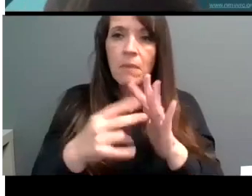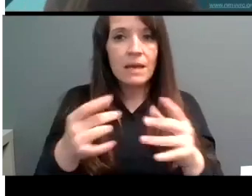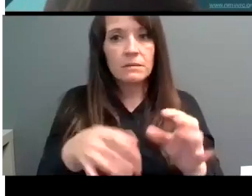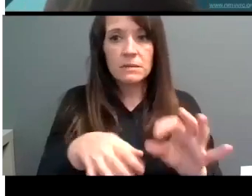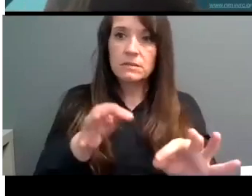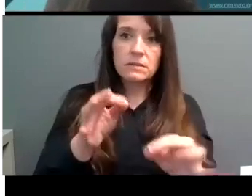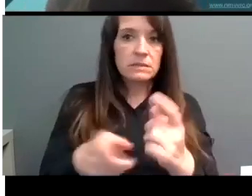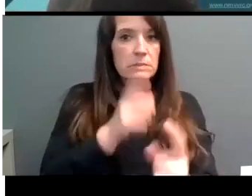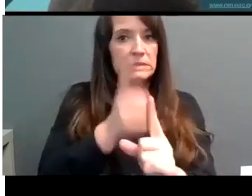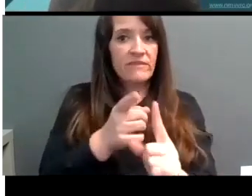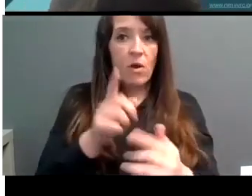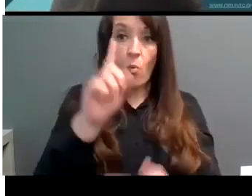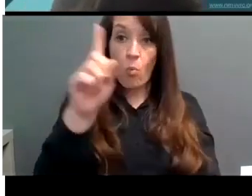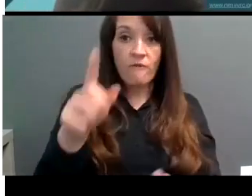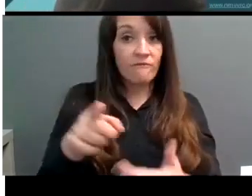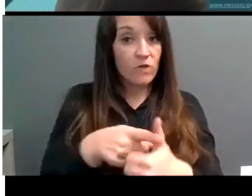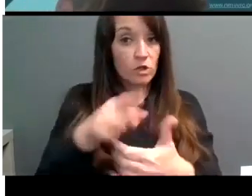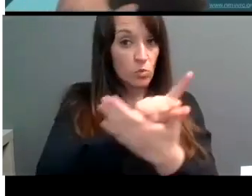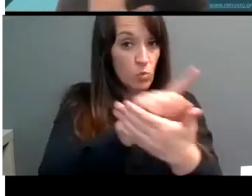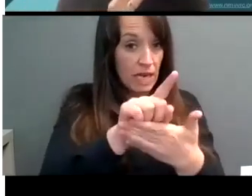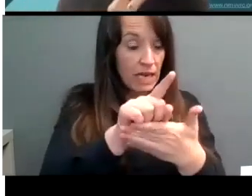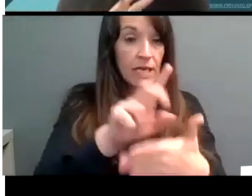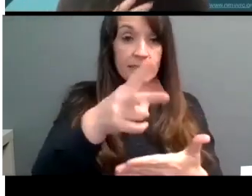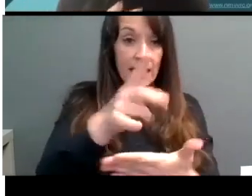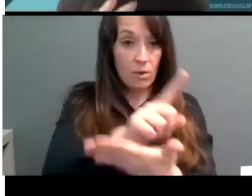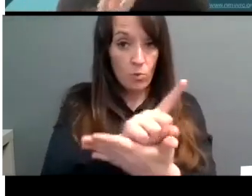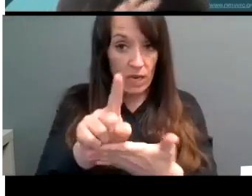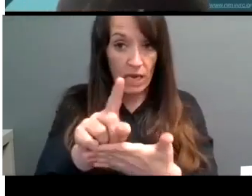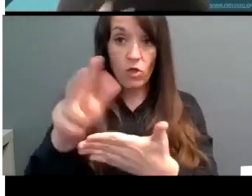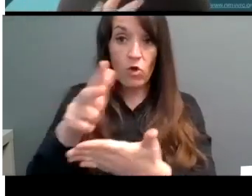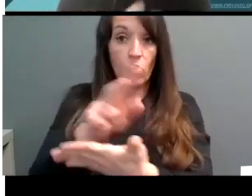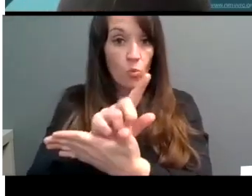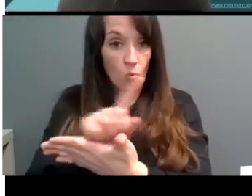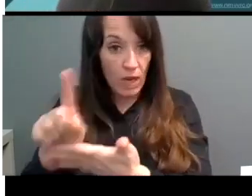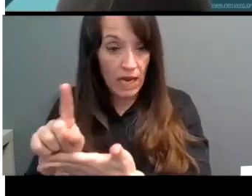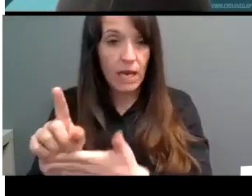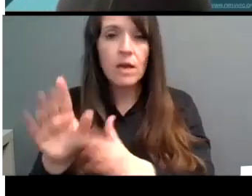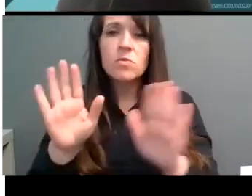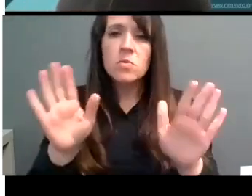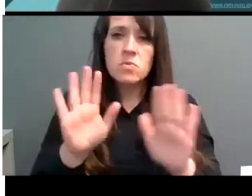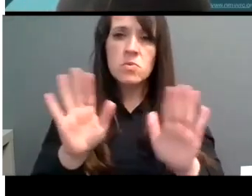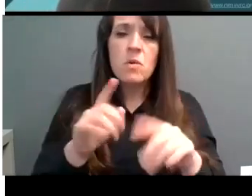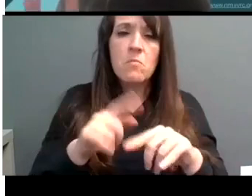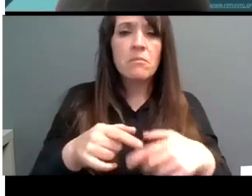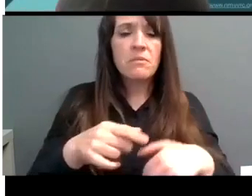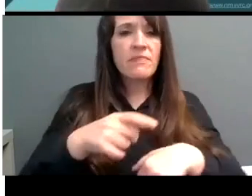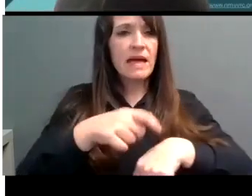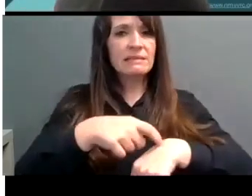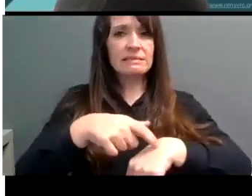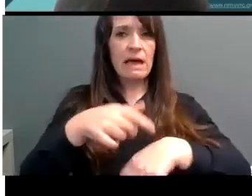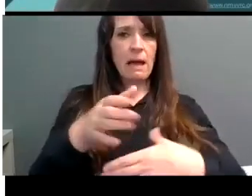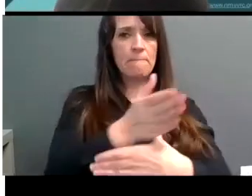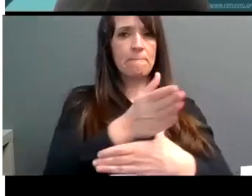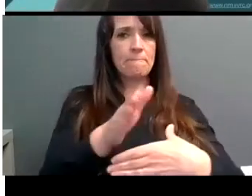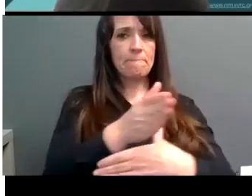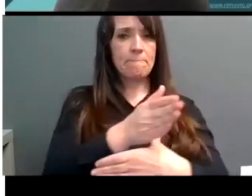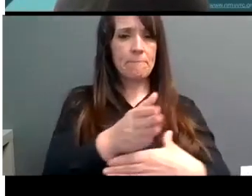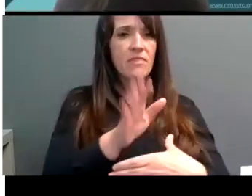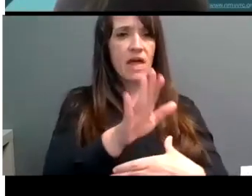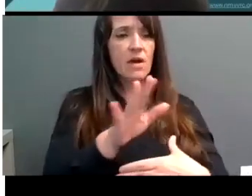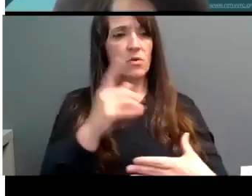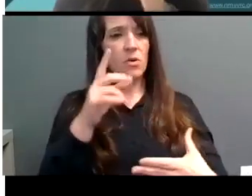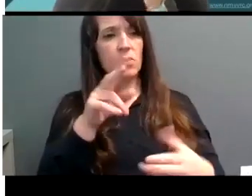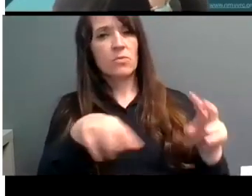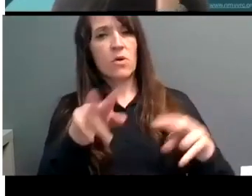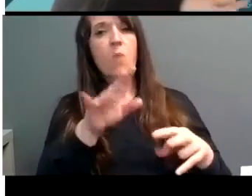week 3, or week 4, it much more means that they may be kind of in this response type of phase or in this recovery and resiliency type